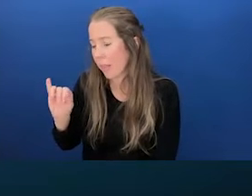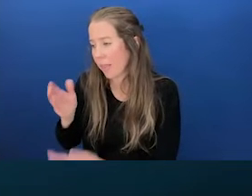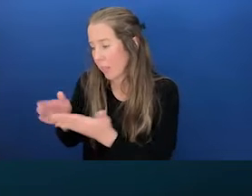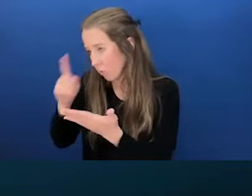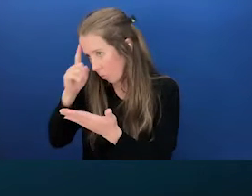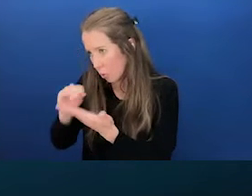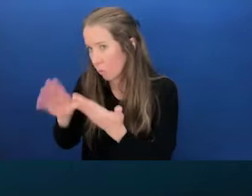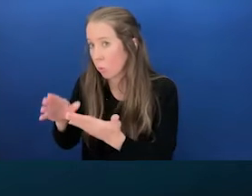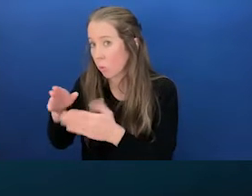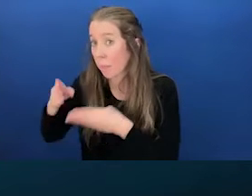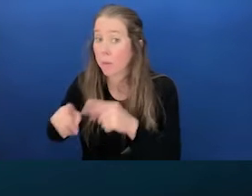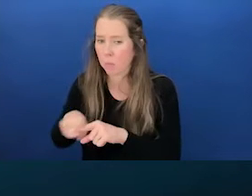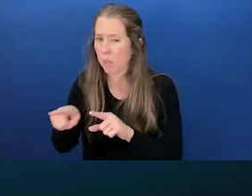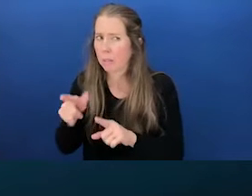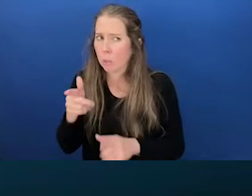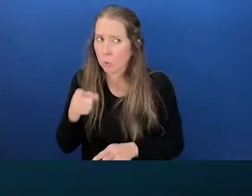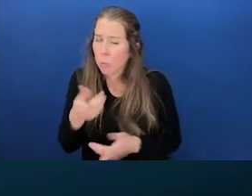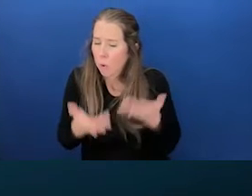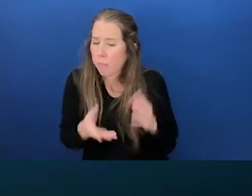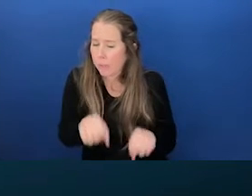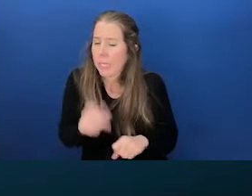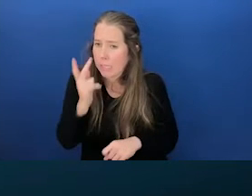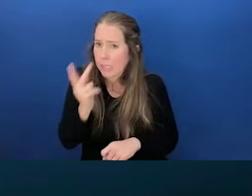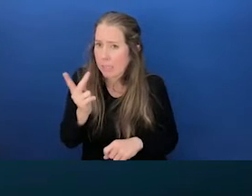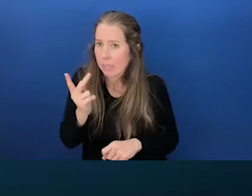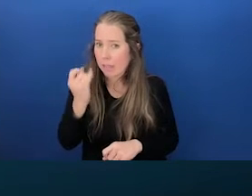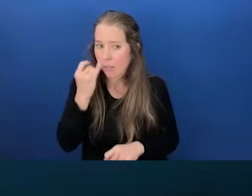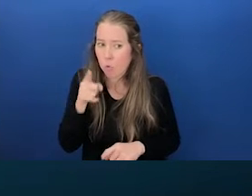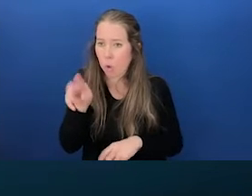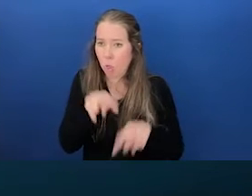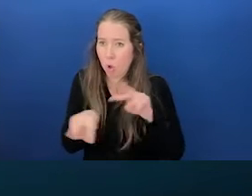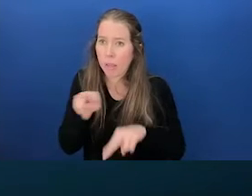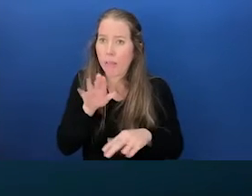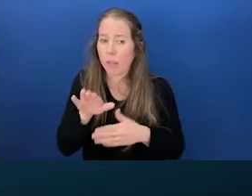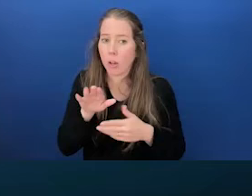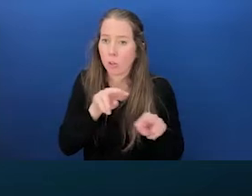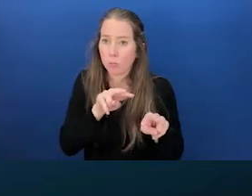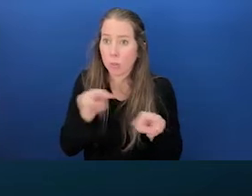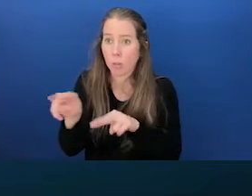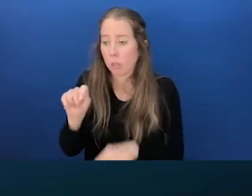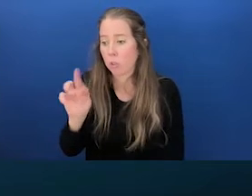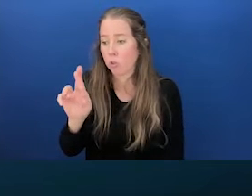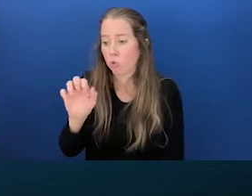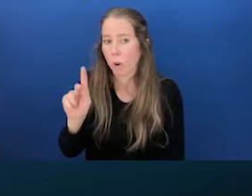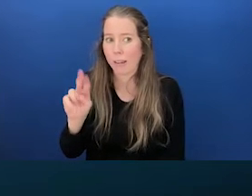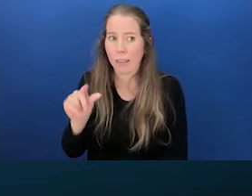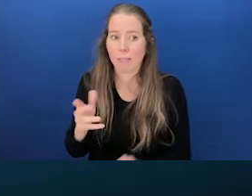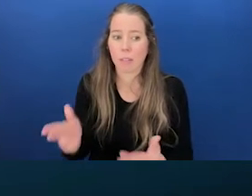but you will be able probably to see them as well if you are looking into the tracking items for that particular